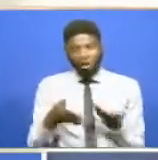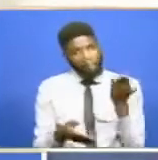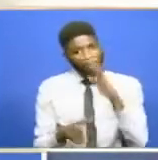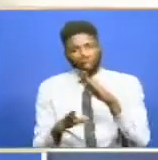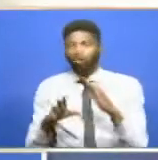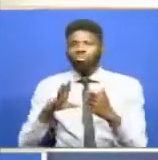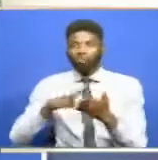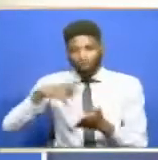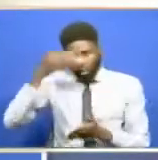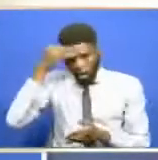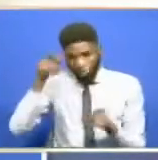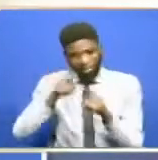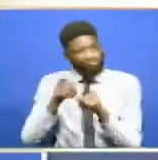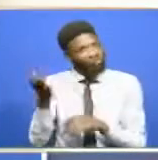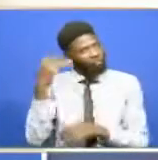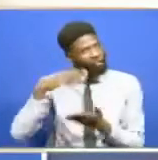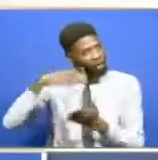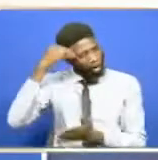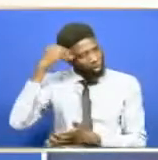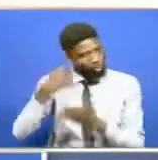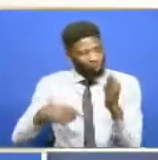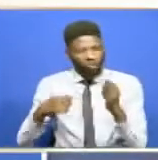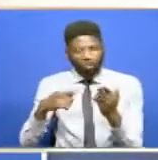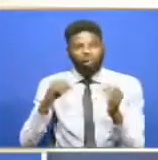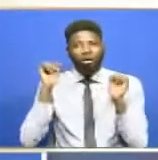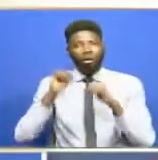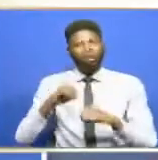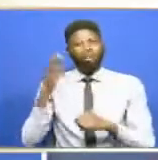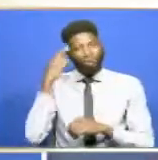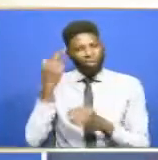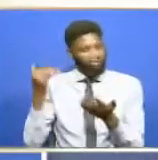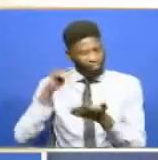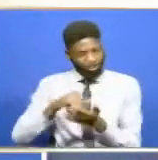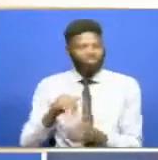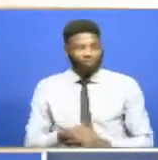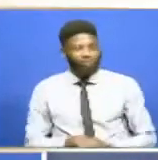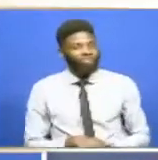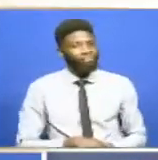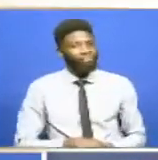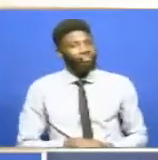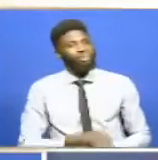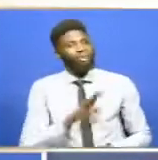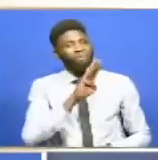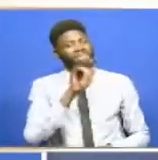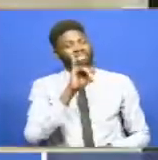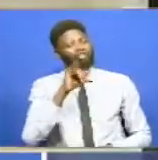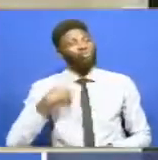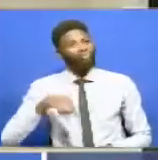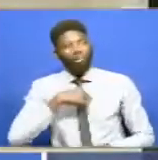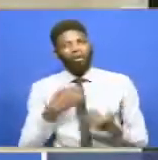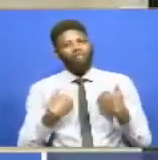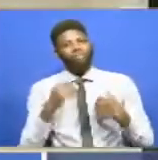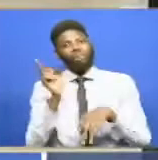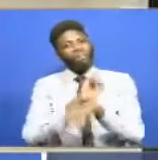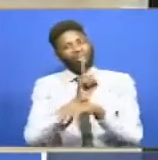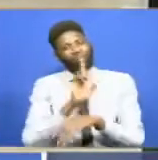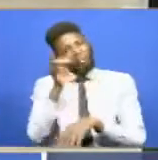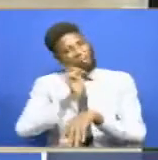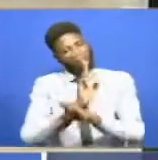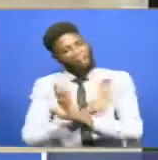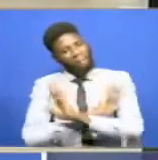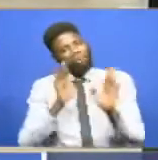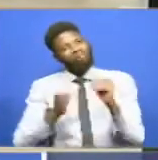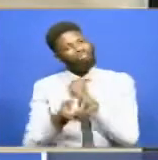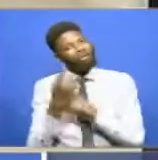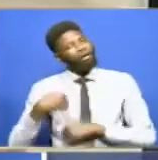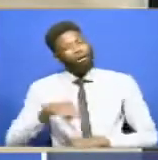refresh back on what they learned, or what they want to learn. Mm-hmm. And because I'm told we have a minute left, maybe mm-hmm. in that minute you can tell